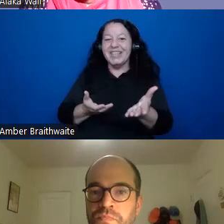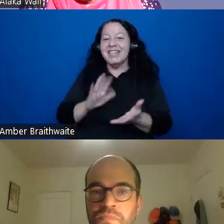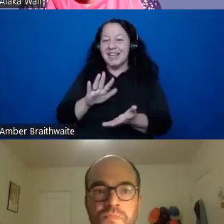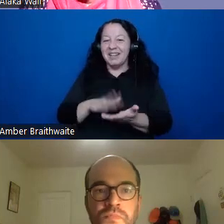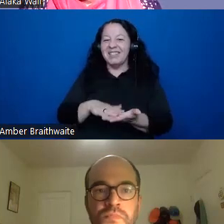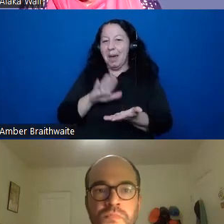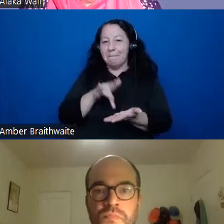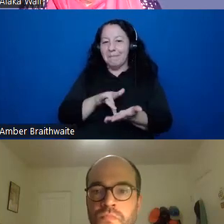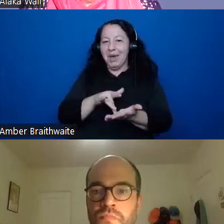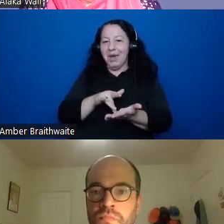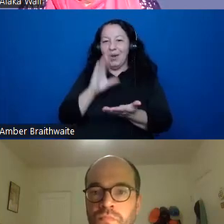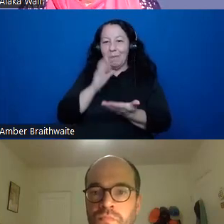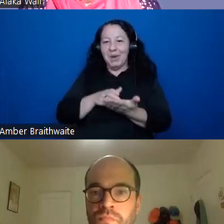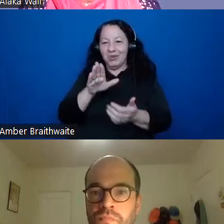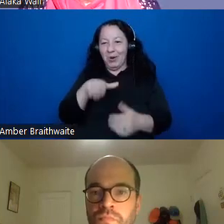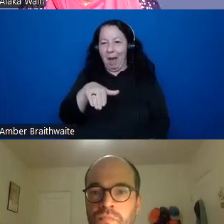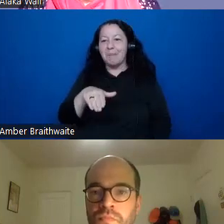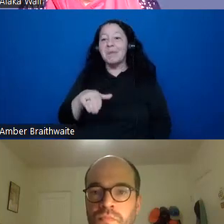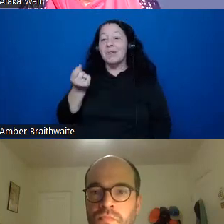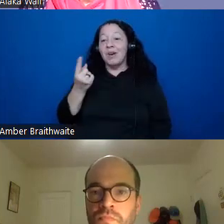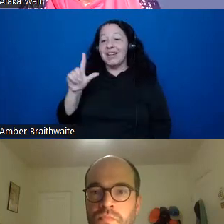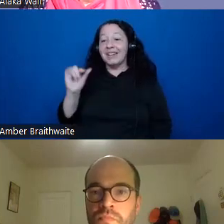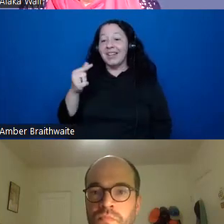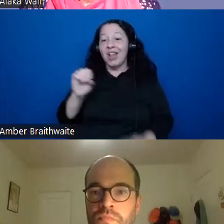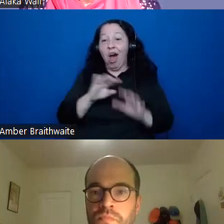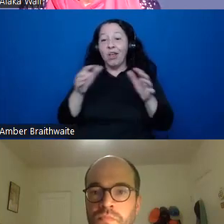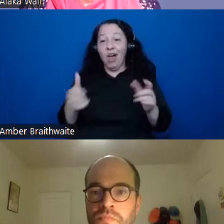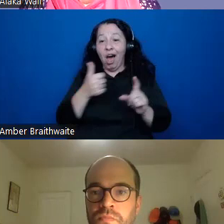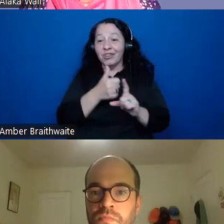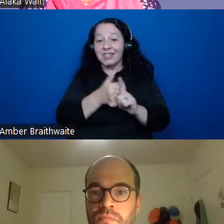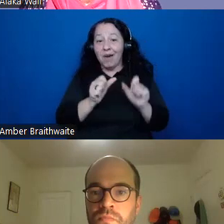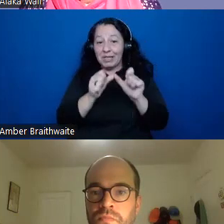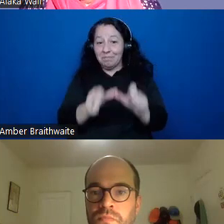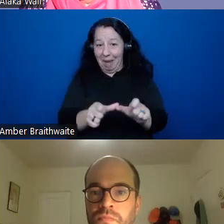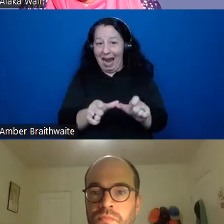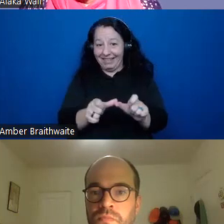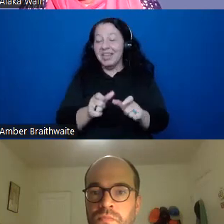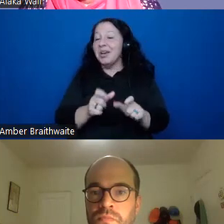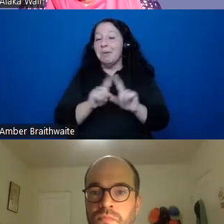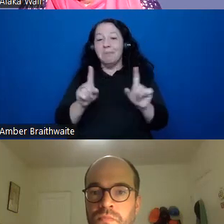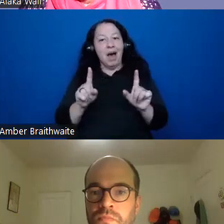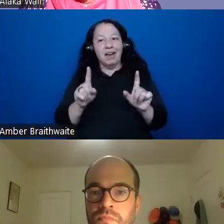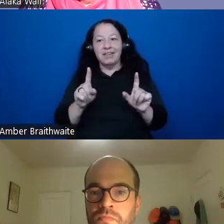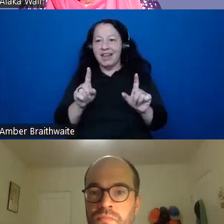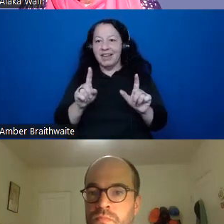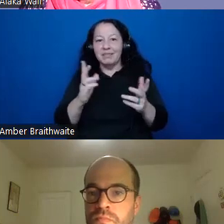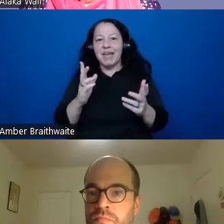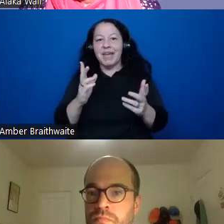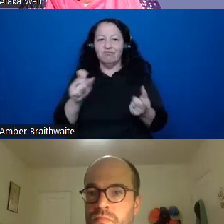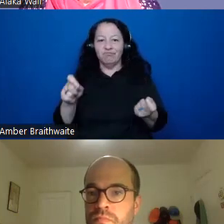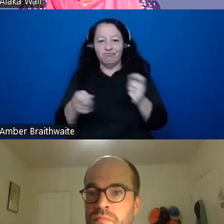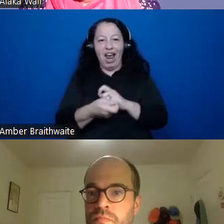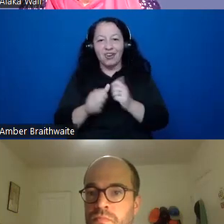did get to talk about that, but it's been completely reinterpreted now. So the Pawnee